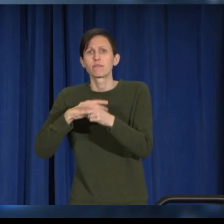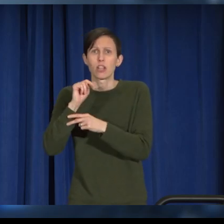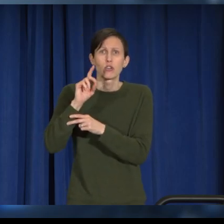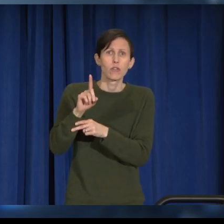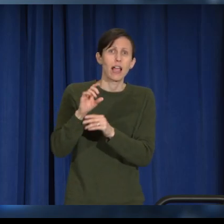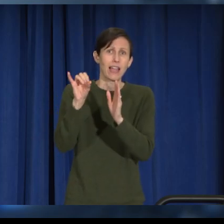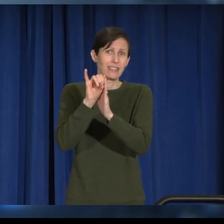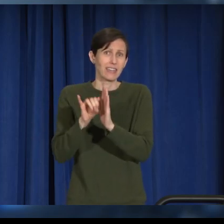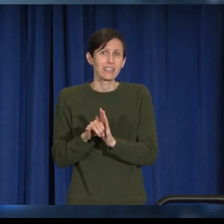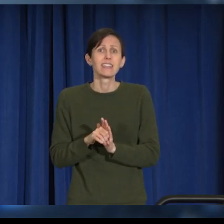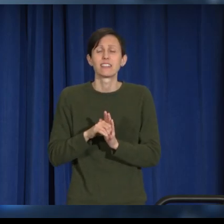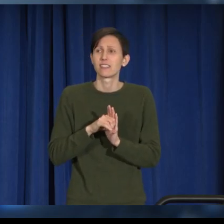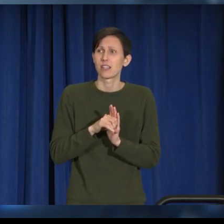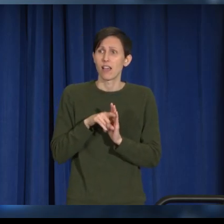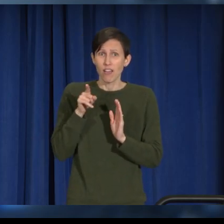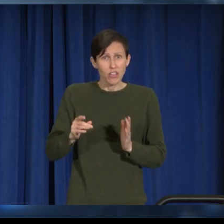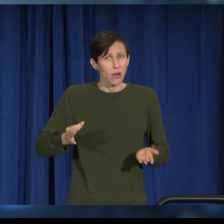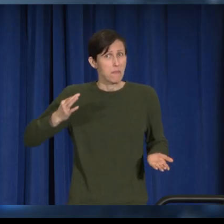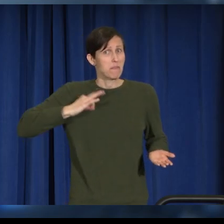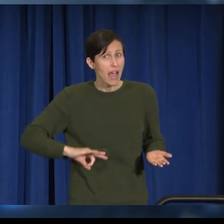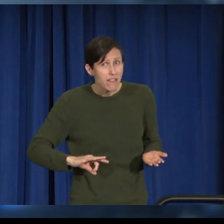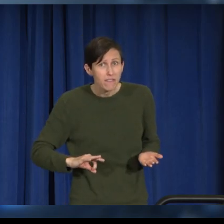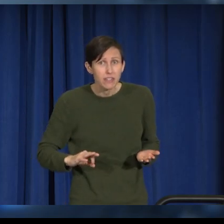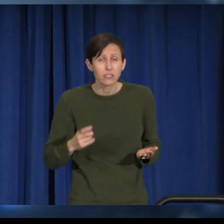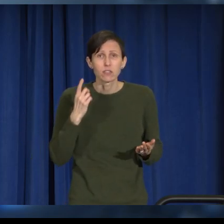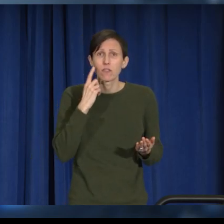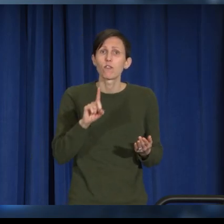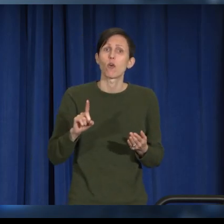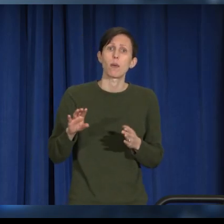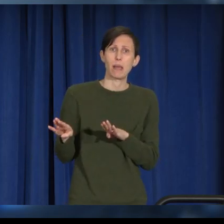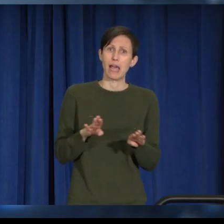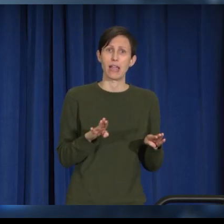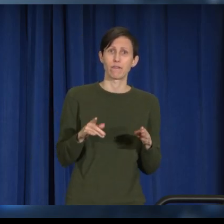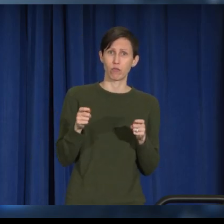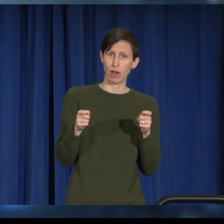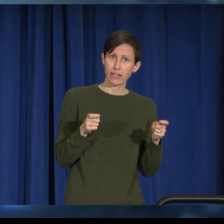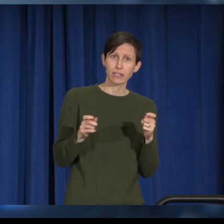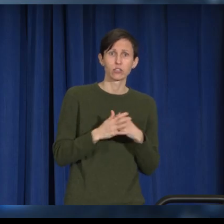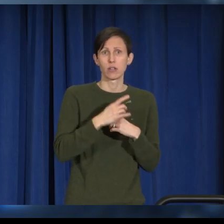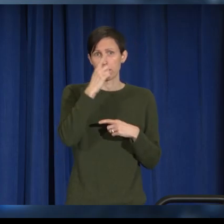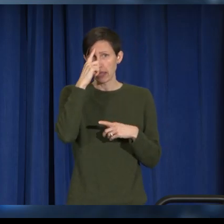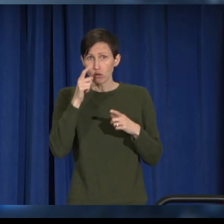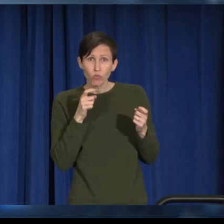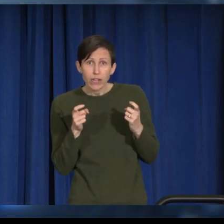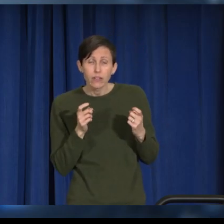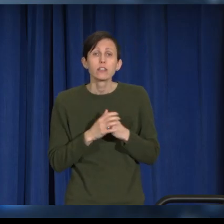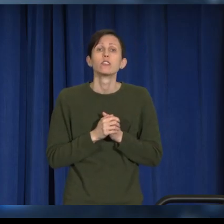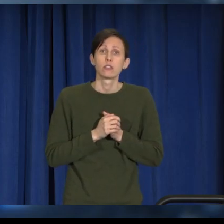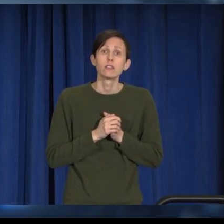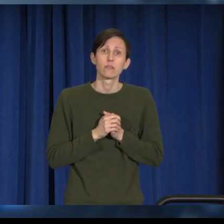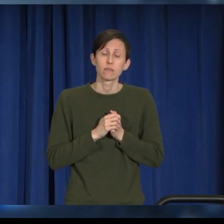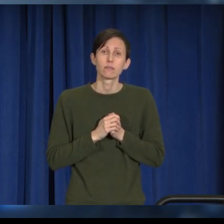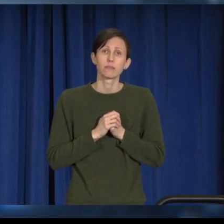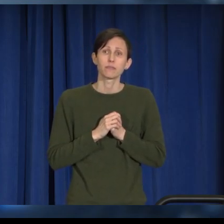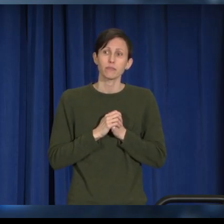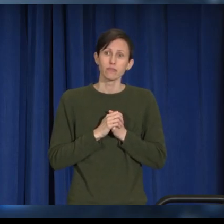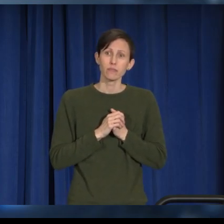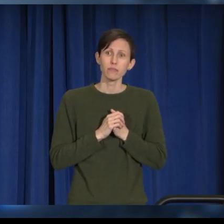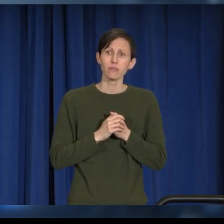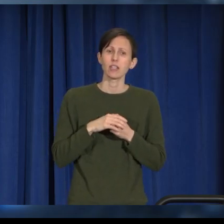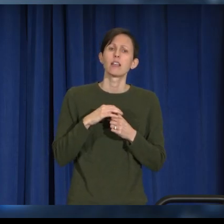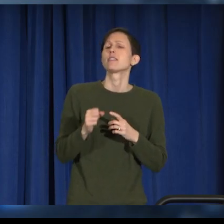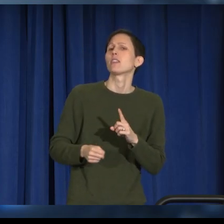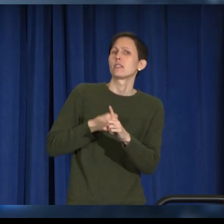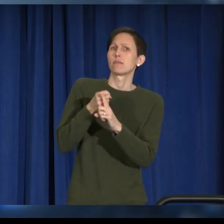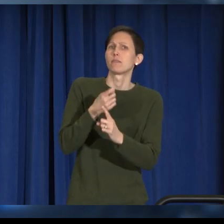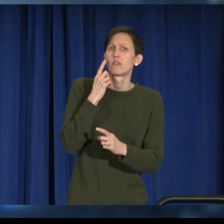neurodivergent identities, that there's benefits when it comes to behavioral regulation and mental regulation. That there's impact for